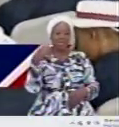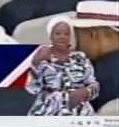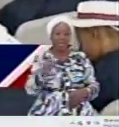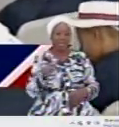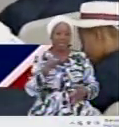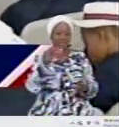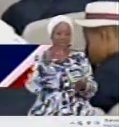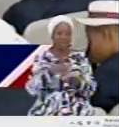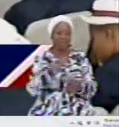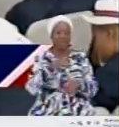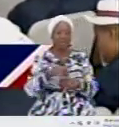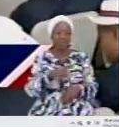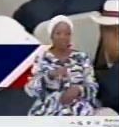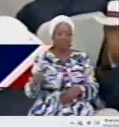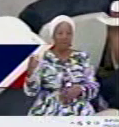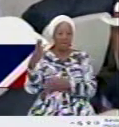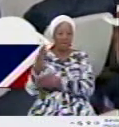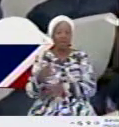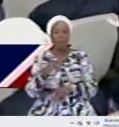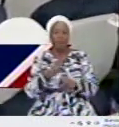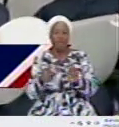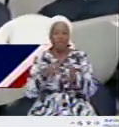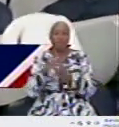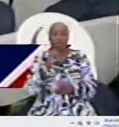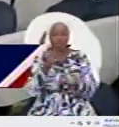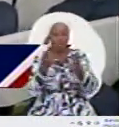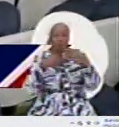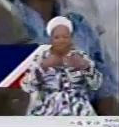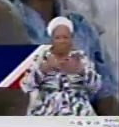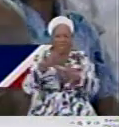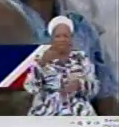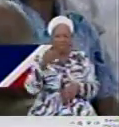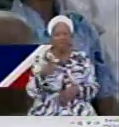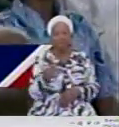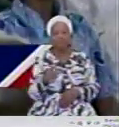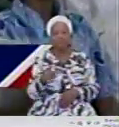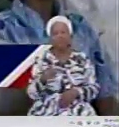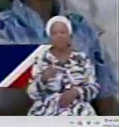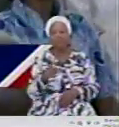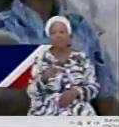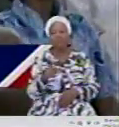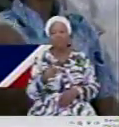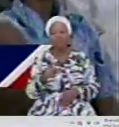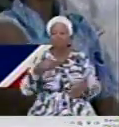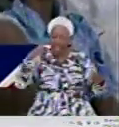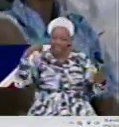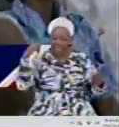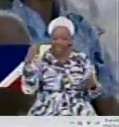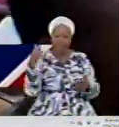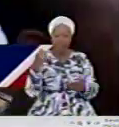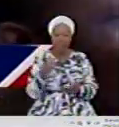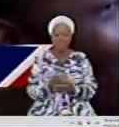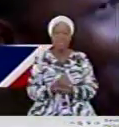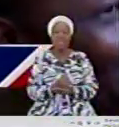hand, but it shall not come near thee. Amen. Amen.